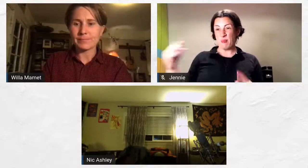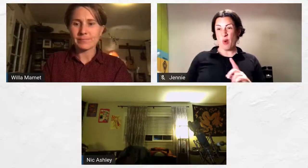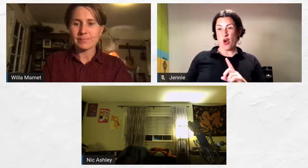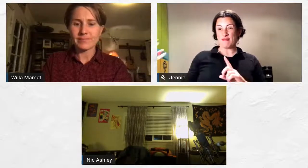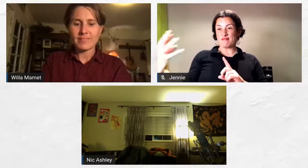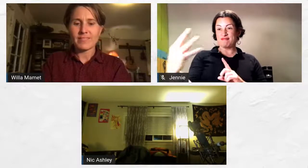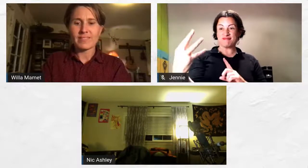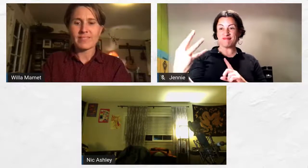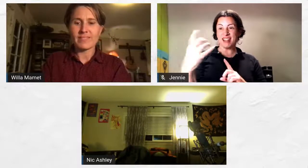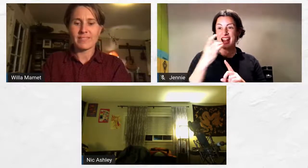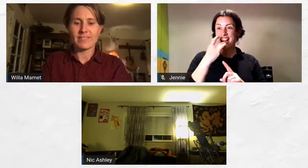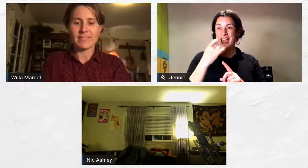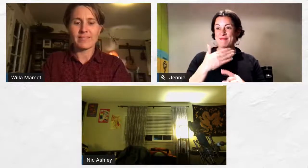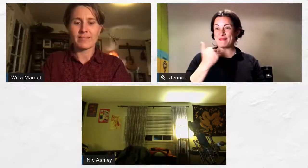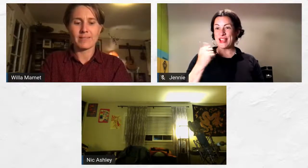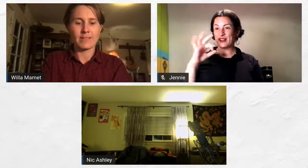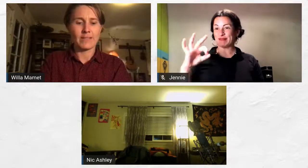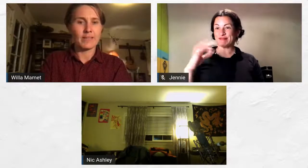that